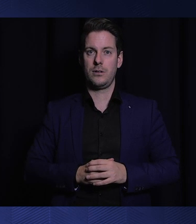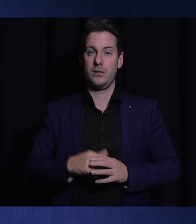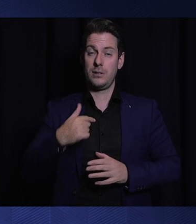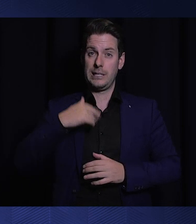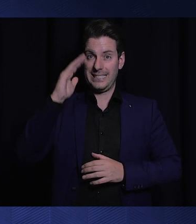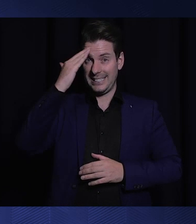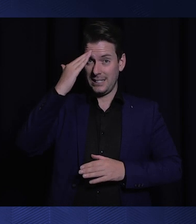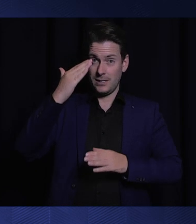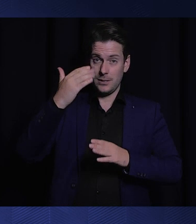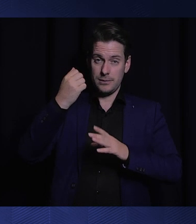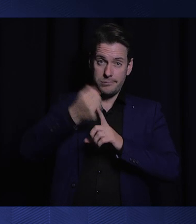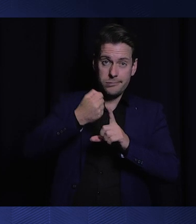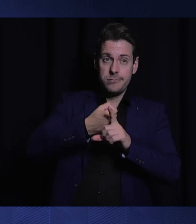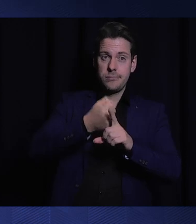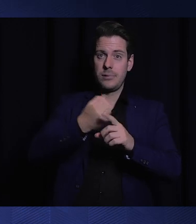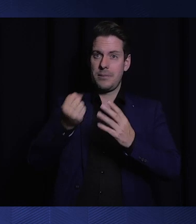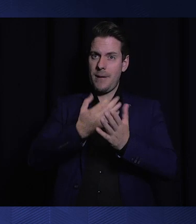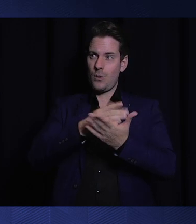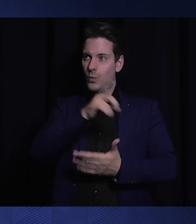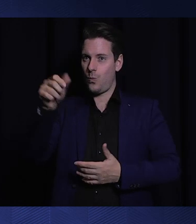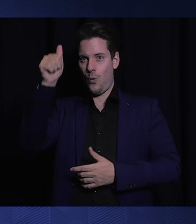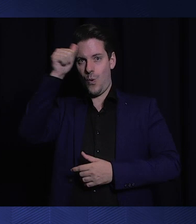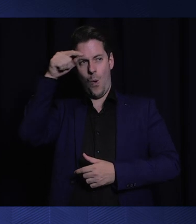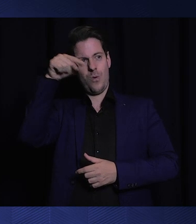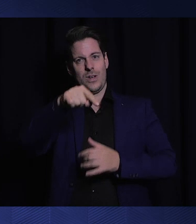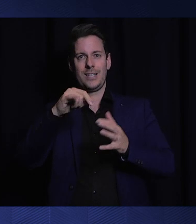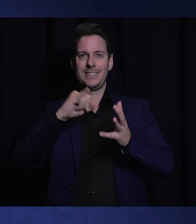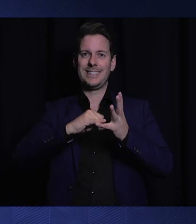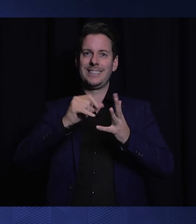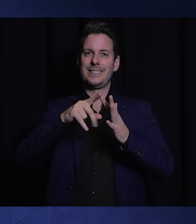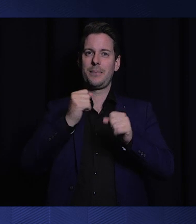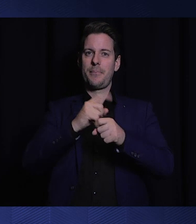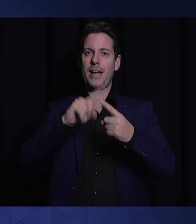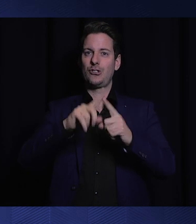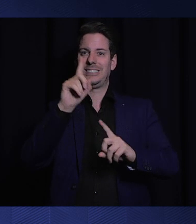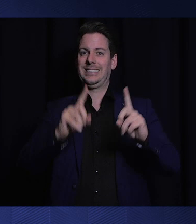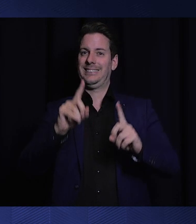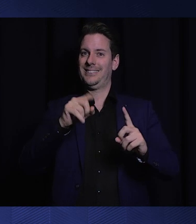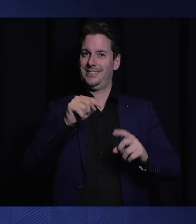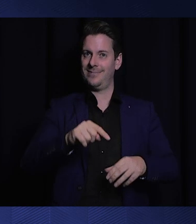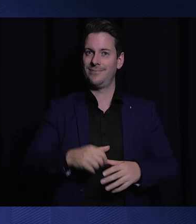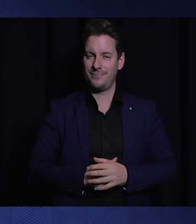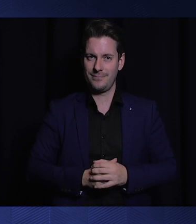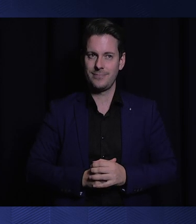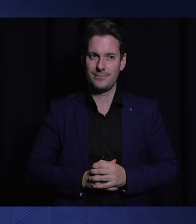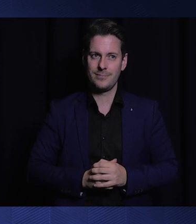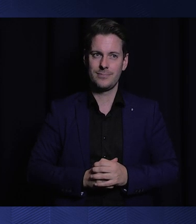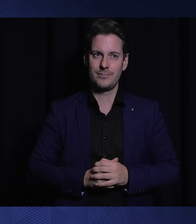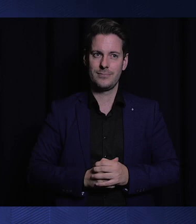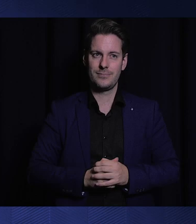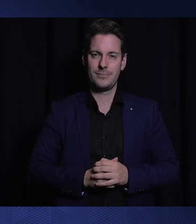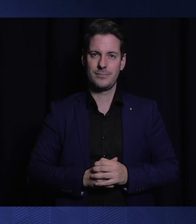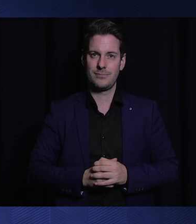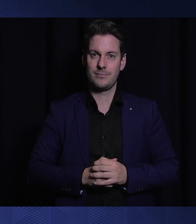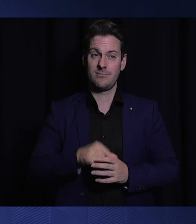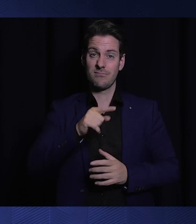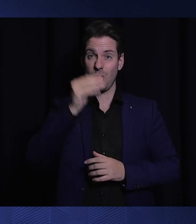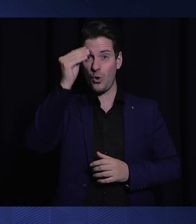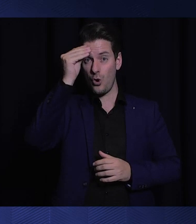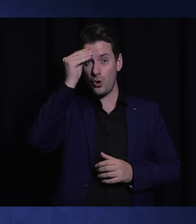to know Sponge City. A Sponge City museum was built. The technical knowledge of Sponge City